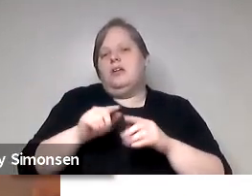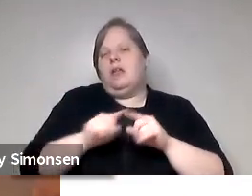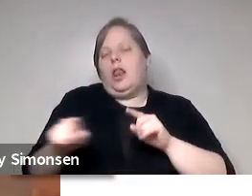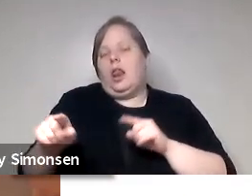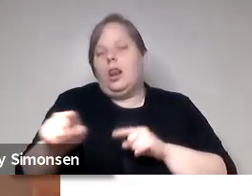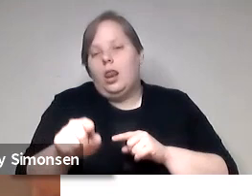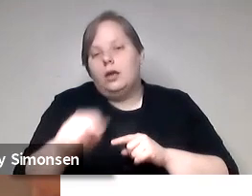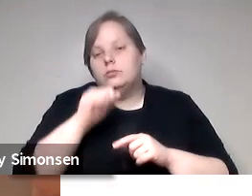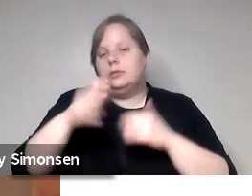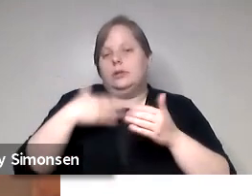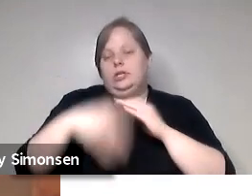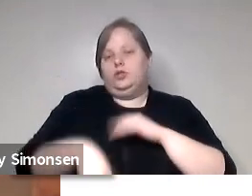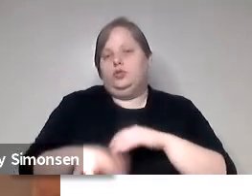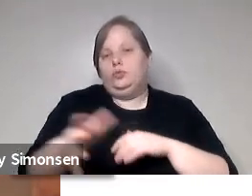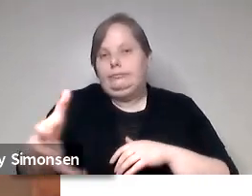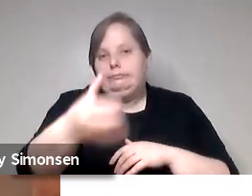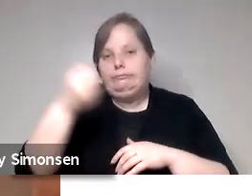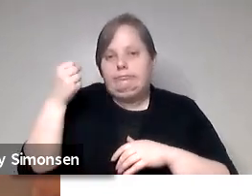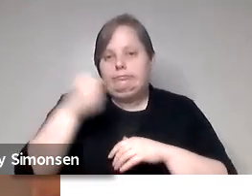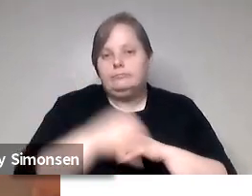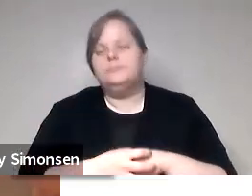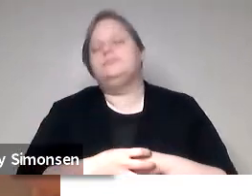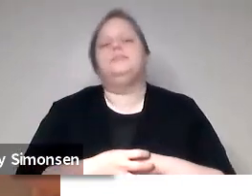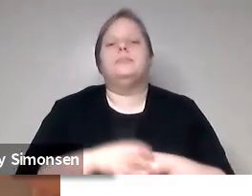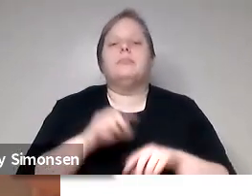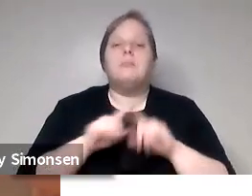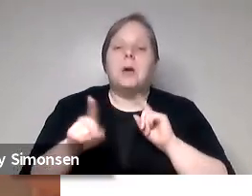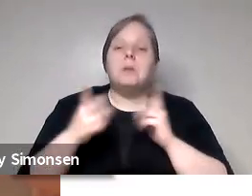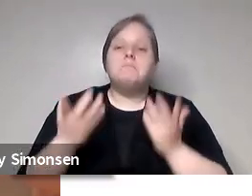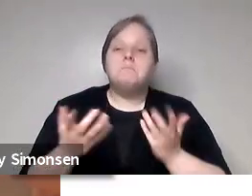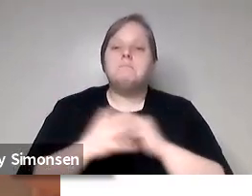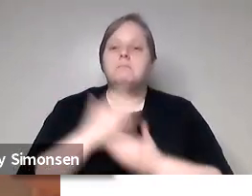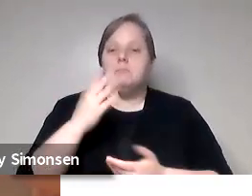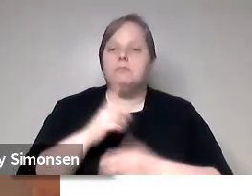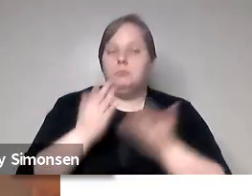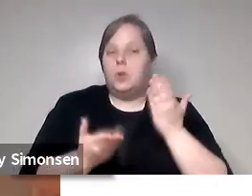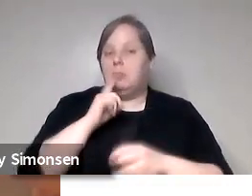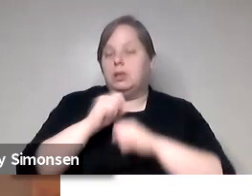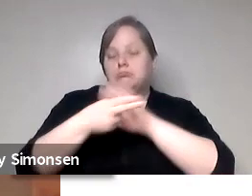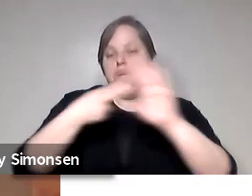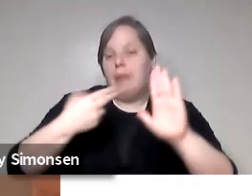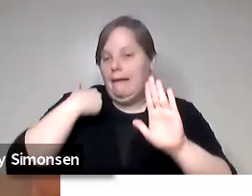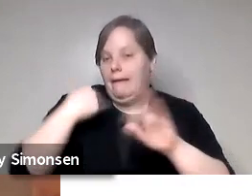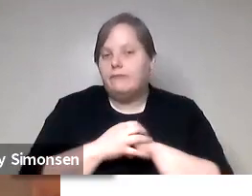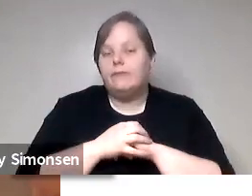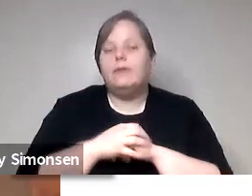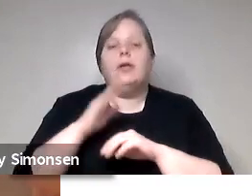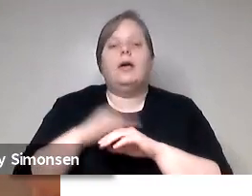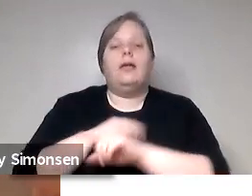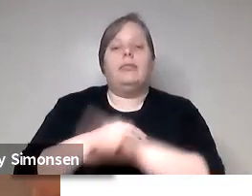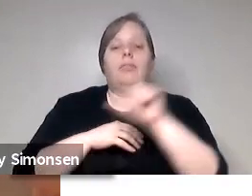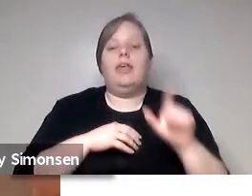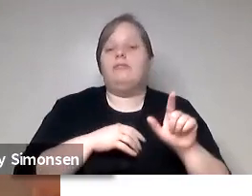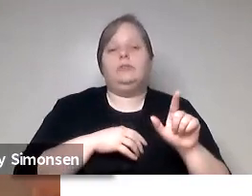not readily available, but probably are marked. And then off to the left, and you really